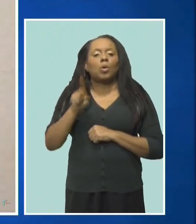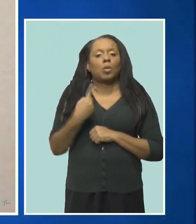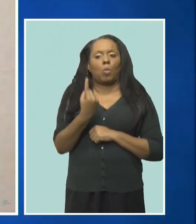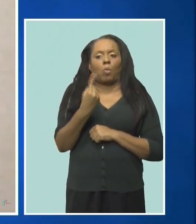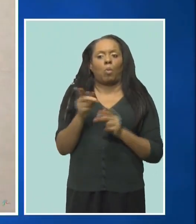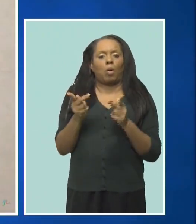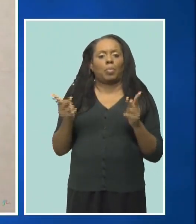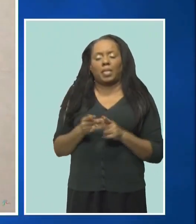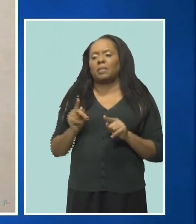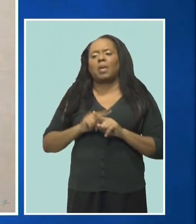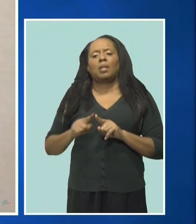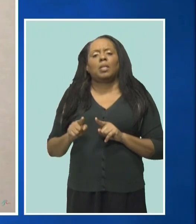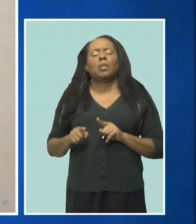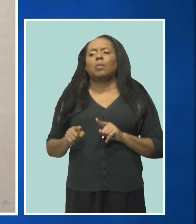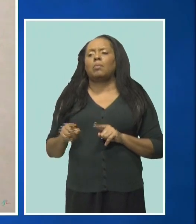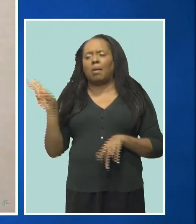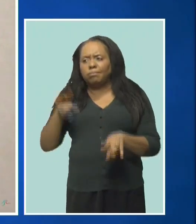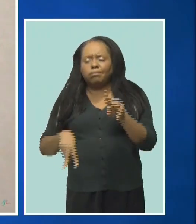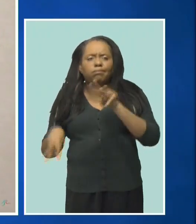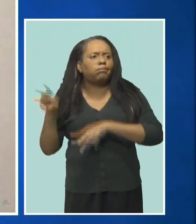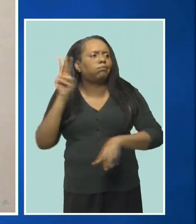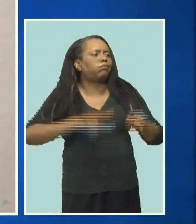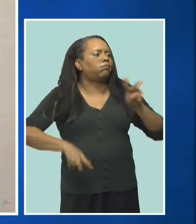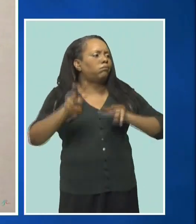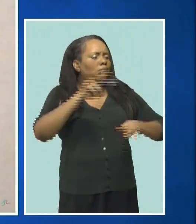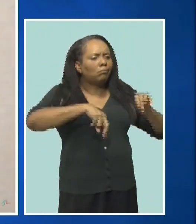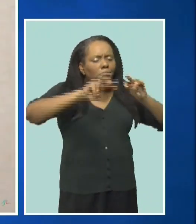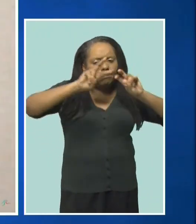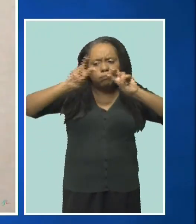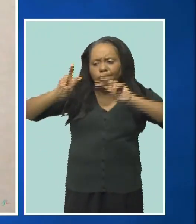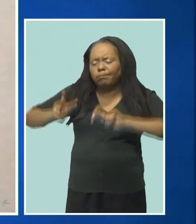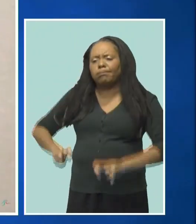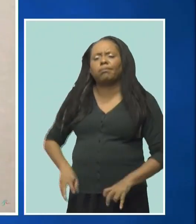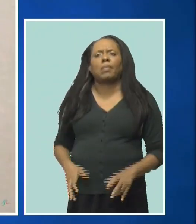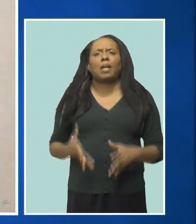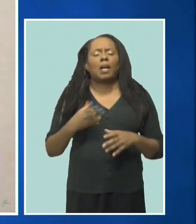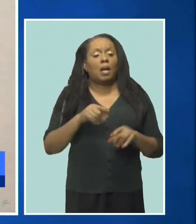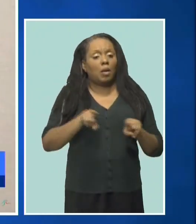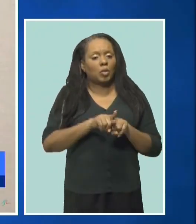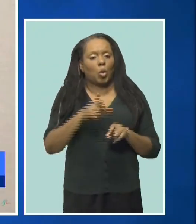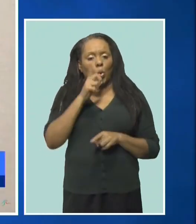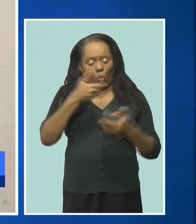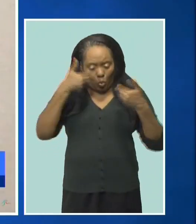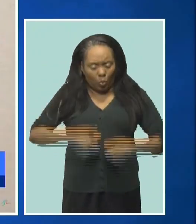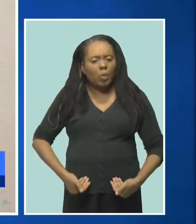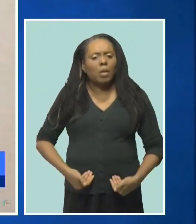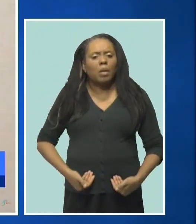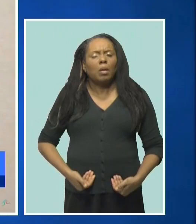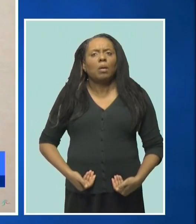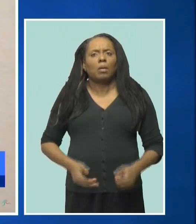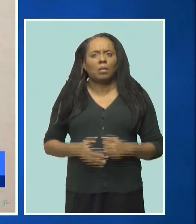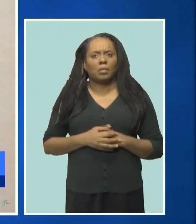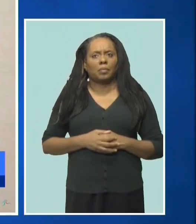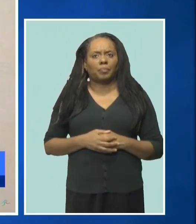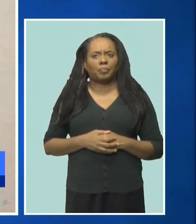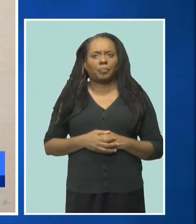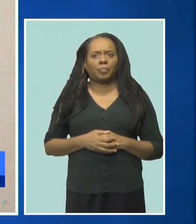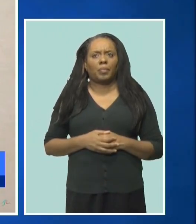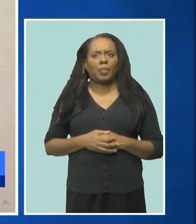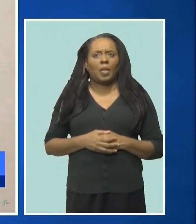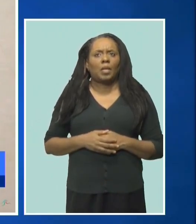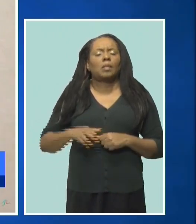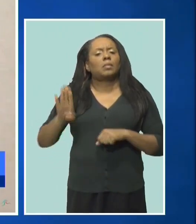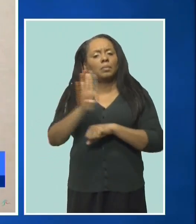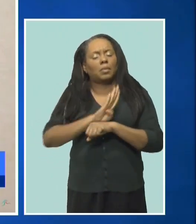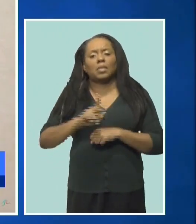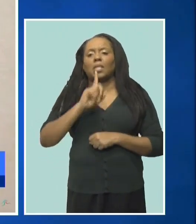going to be exploring who we are as Barbadians, because Barbados we are